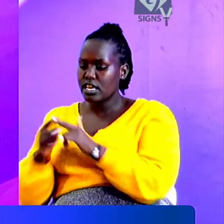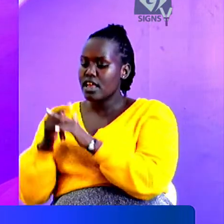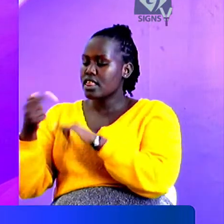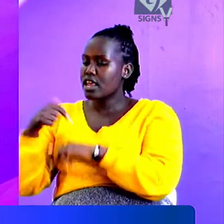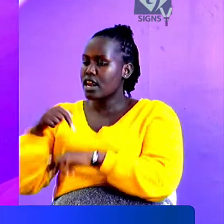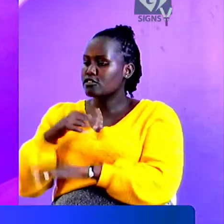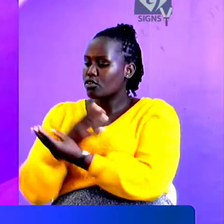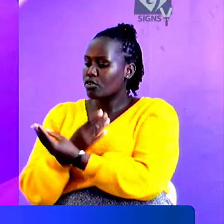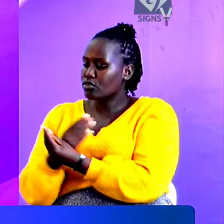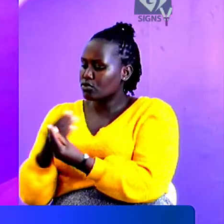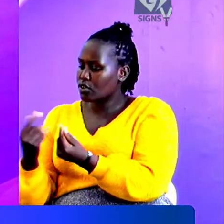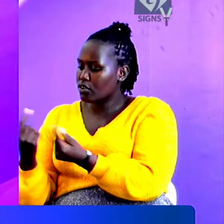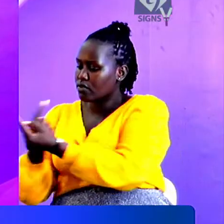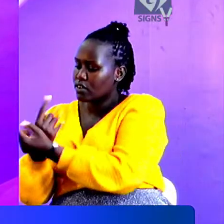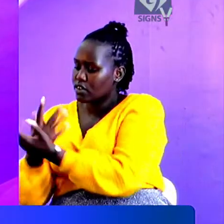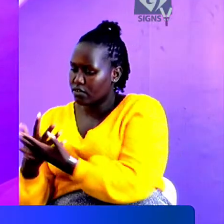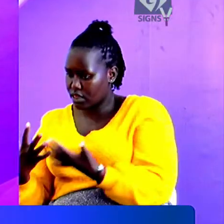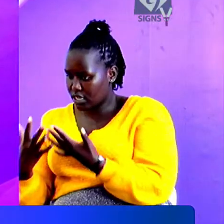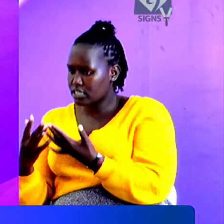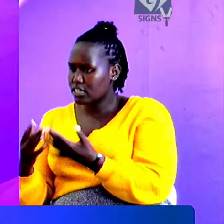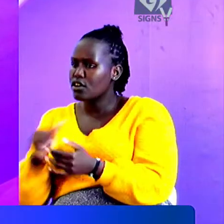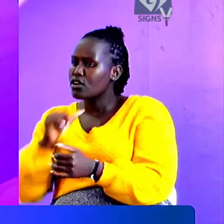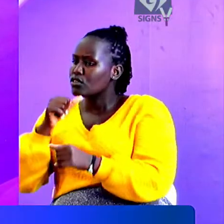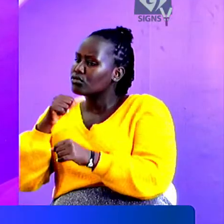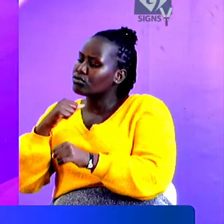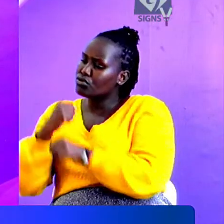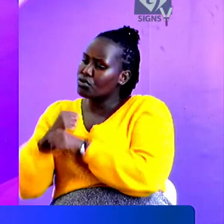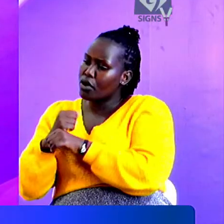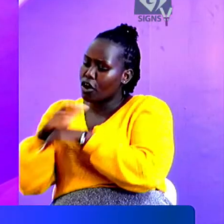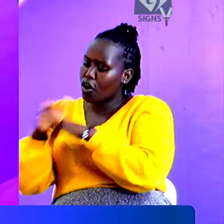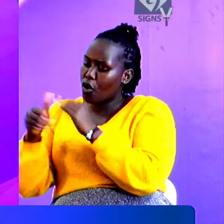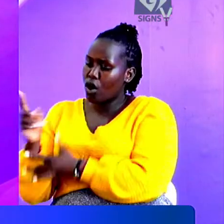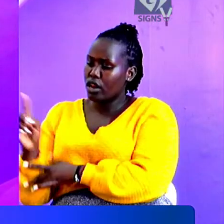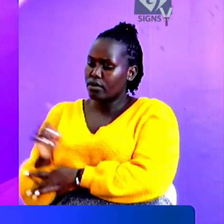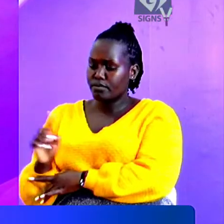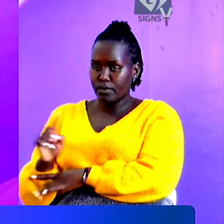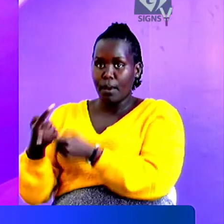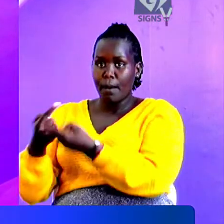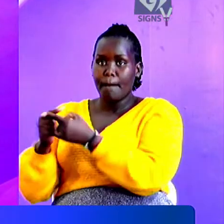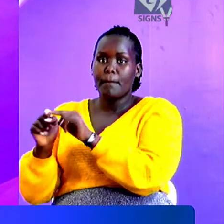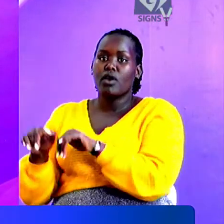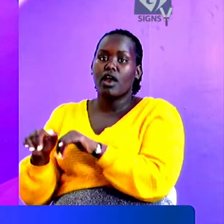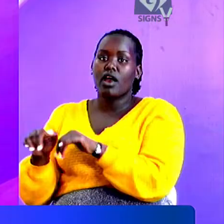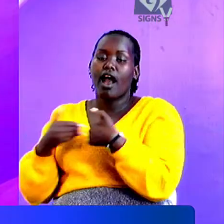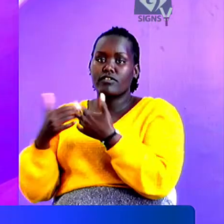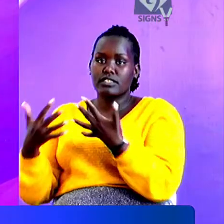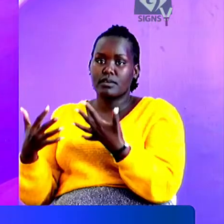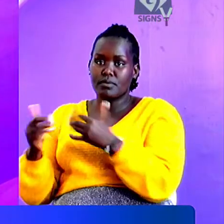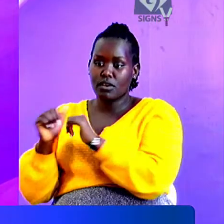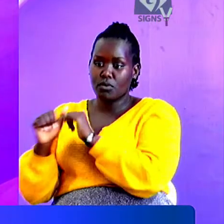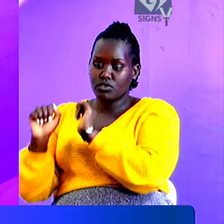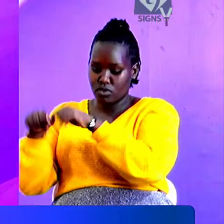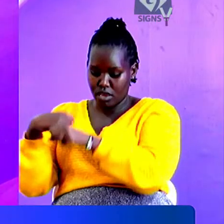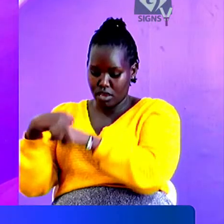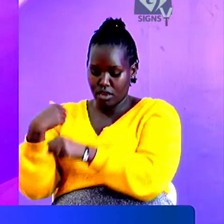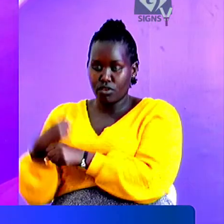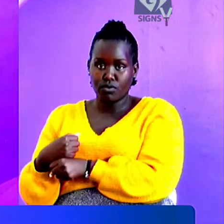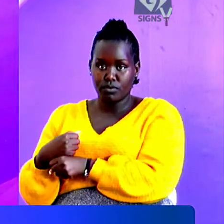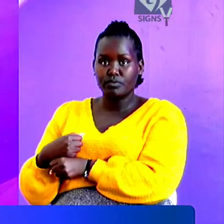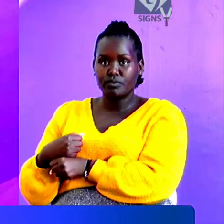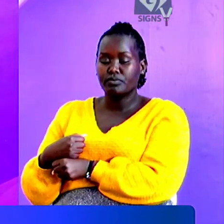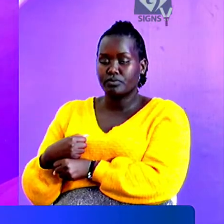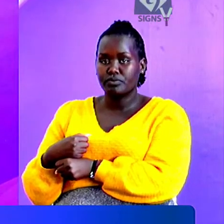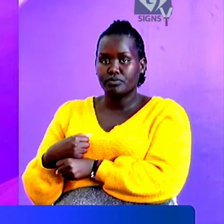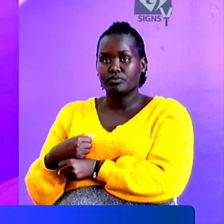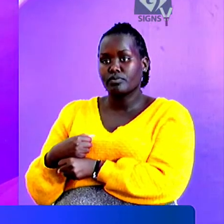that. We may not do all of this. But at least there's something we can do. What we can do. We have hope at the end of the tunnel. Exactly.